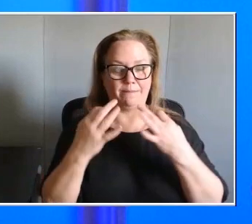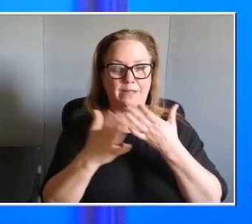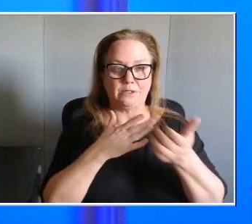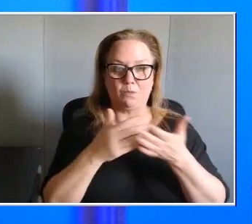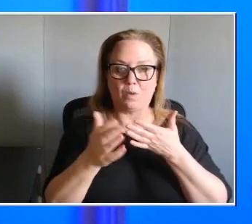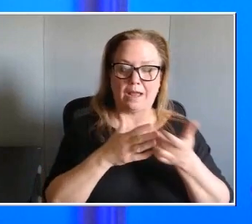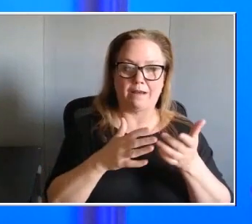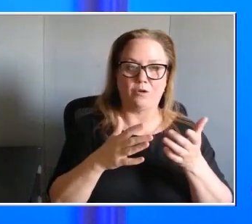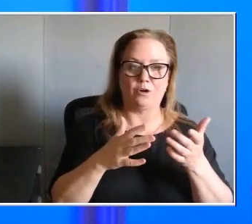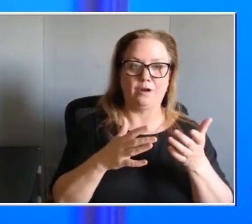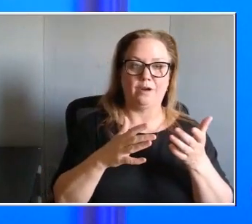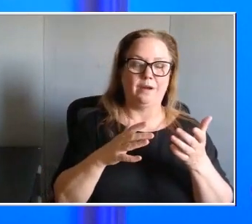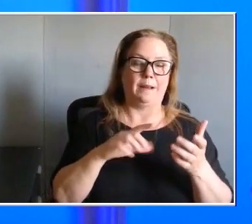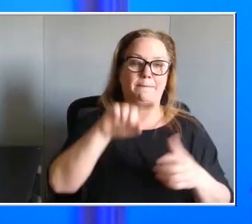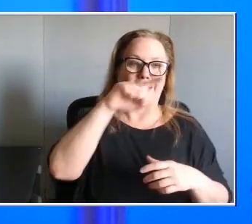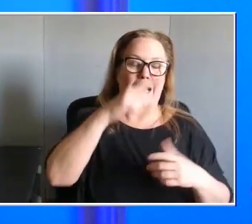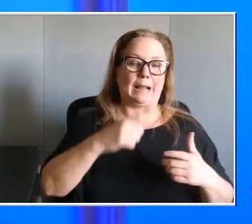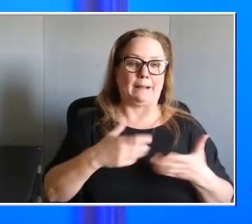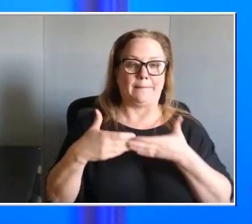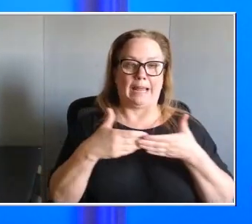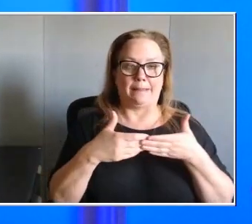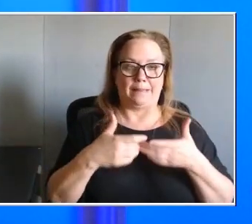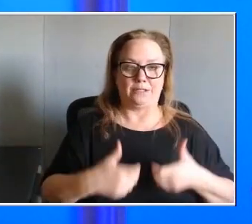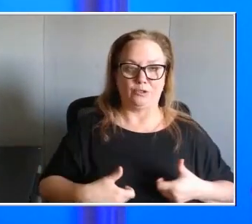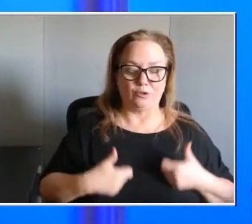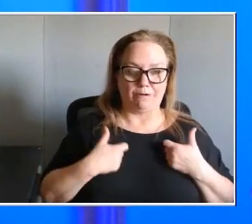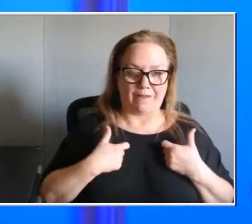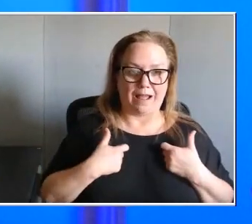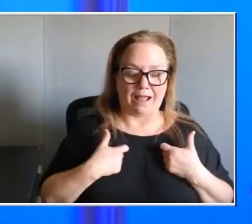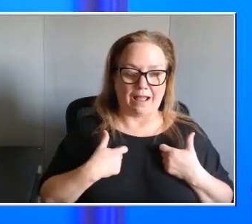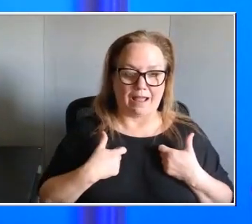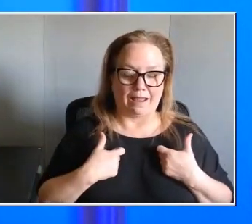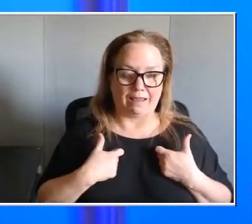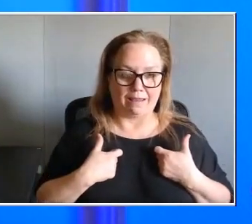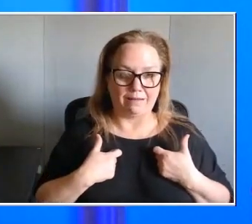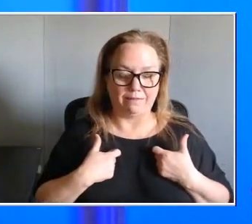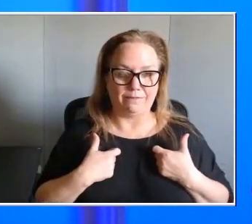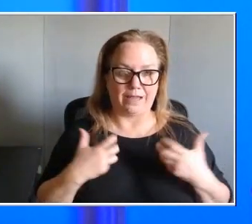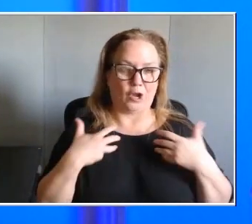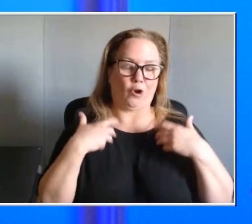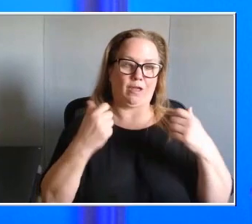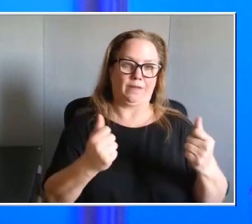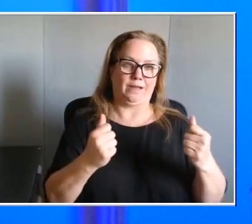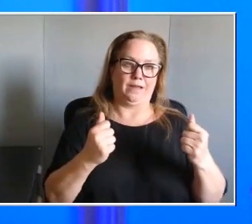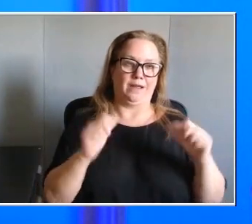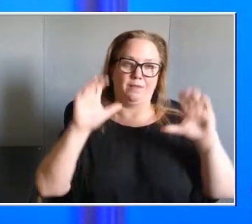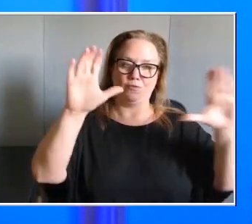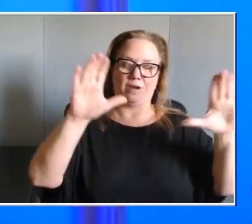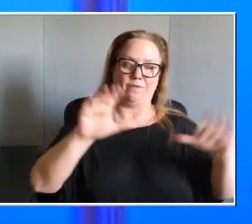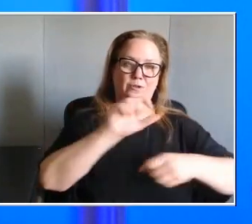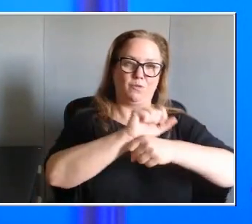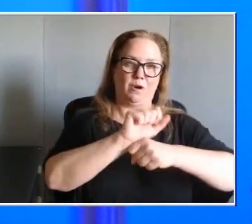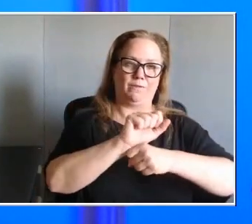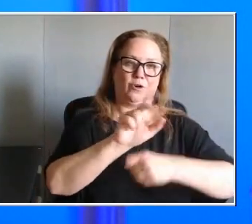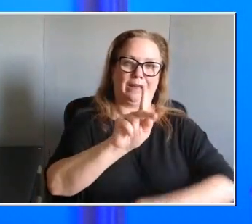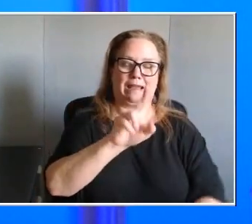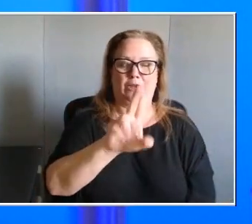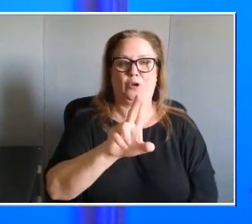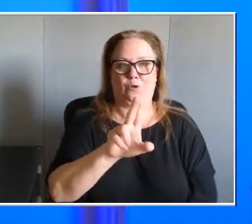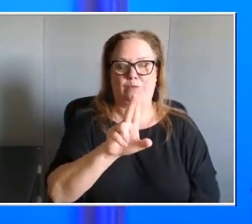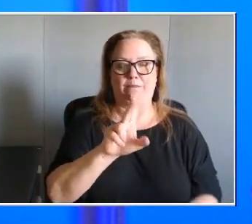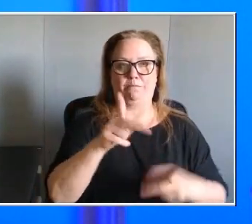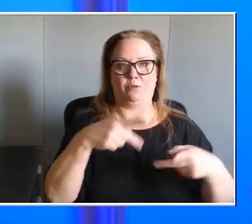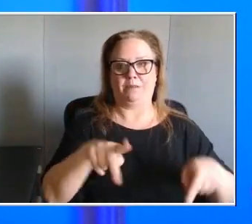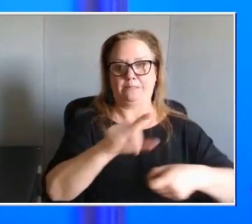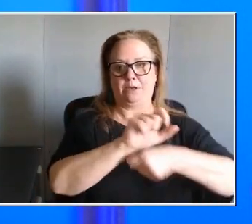and Black babies survive this reality and are healthy. And I'm grateful to work for a university that allows me to do the work, not